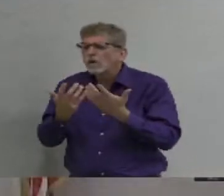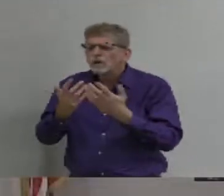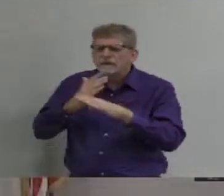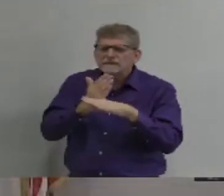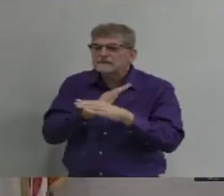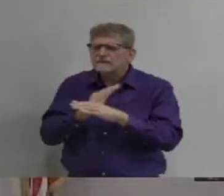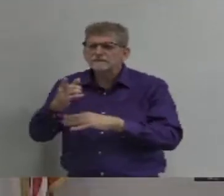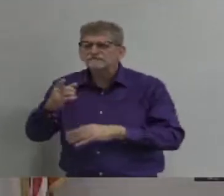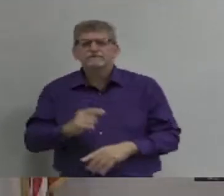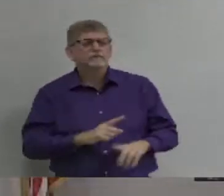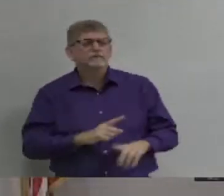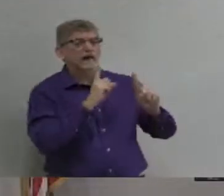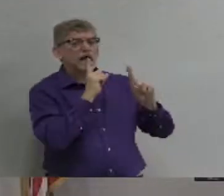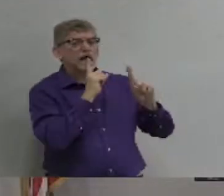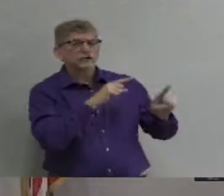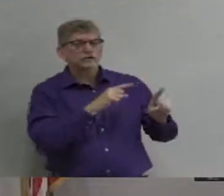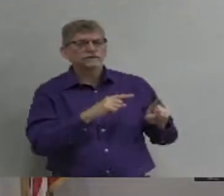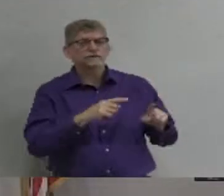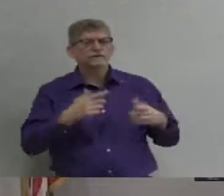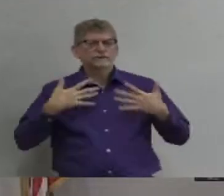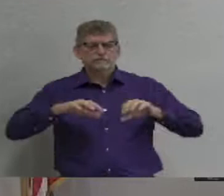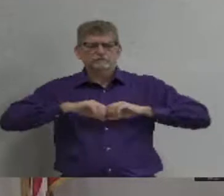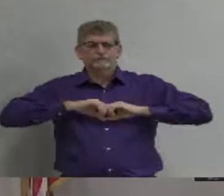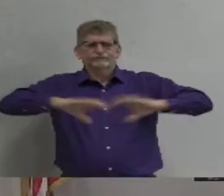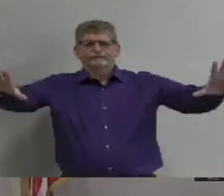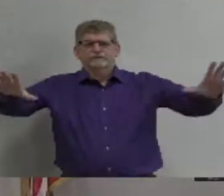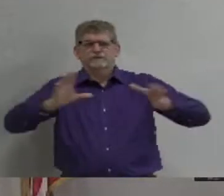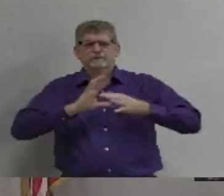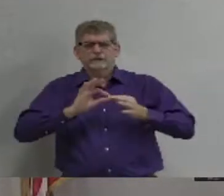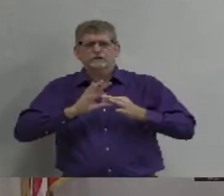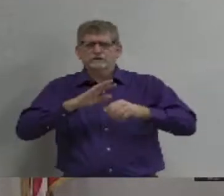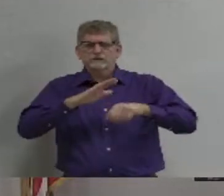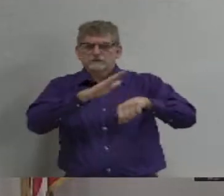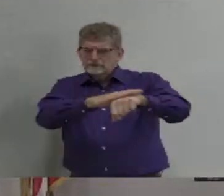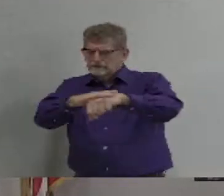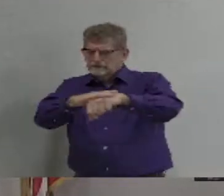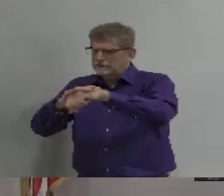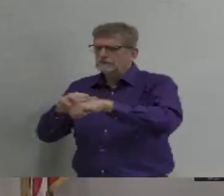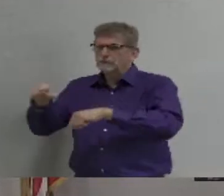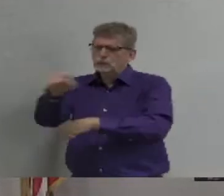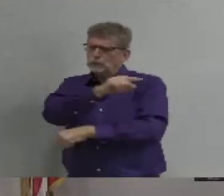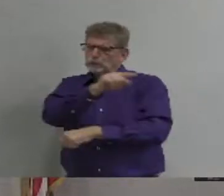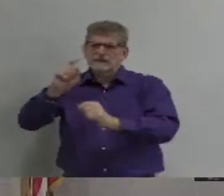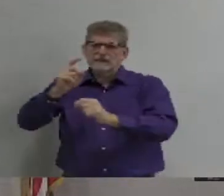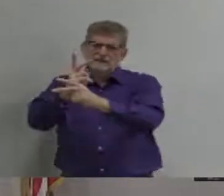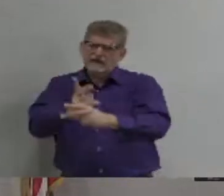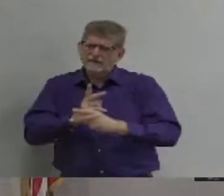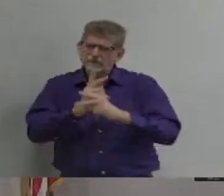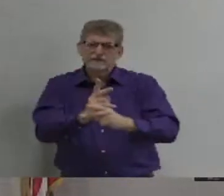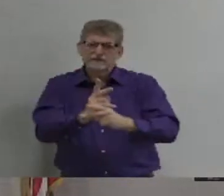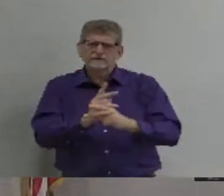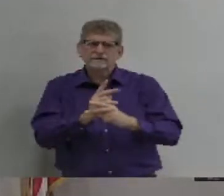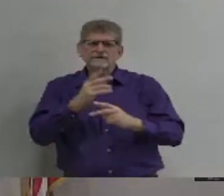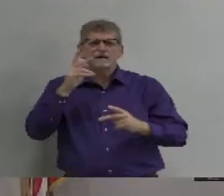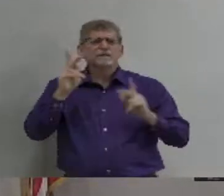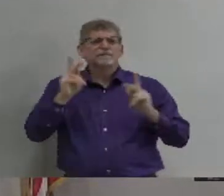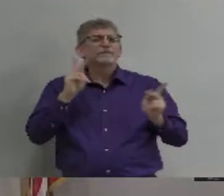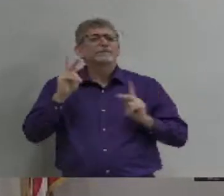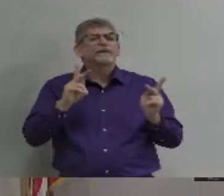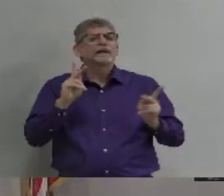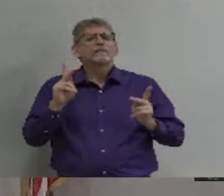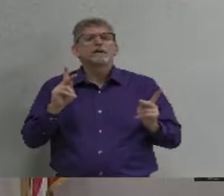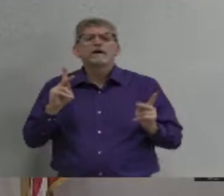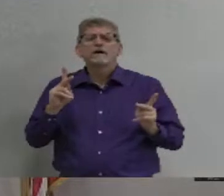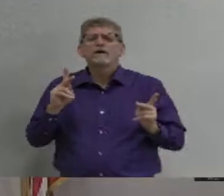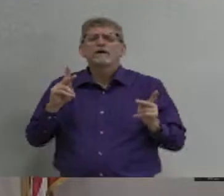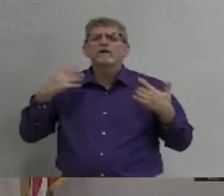is going out about being extra careful. Really, the expectation is folks don't go and travel long distances because that kind of